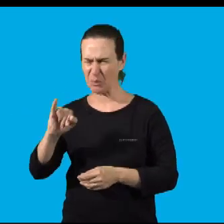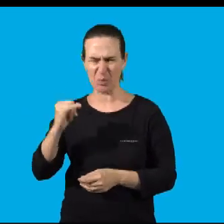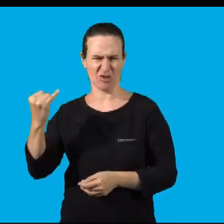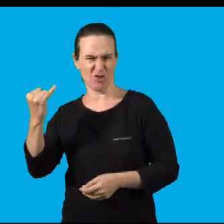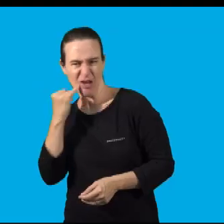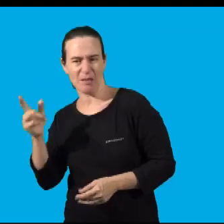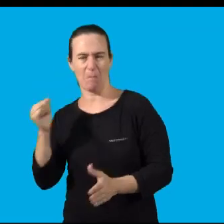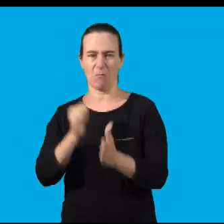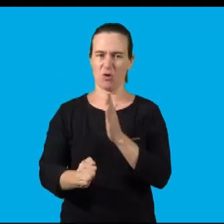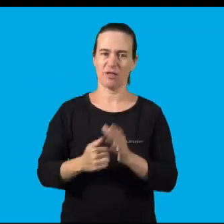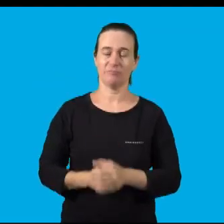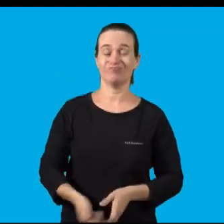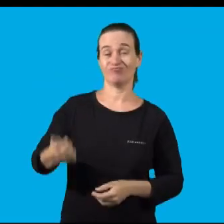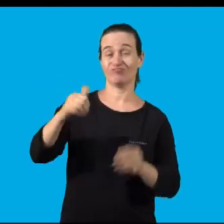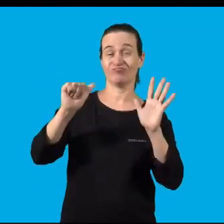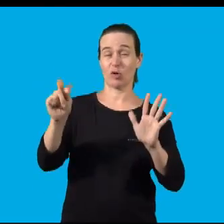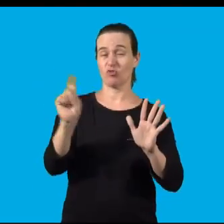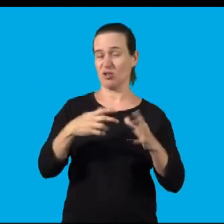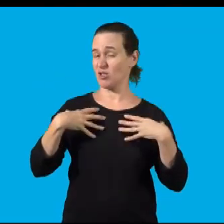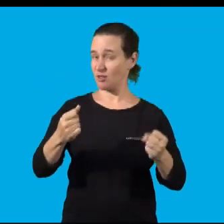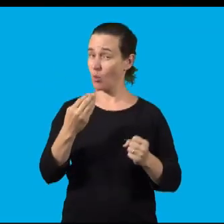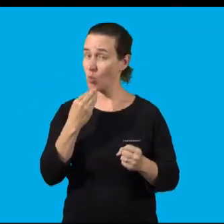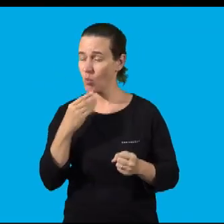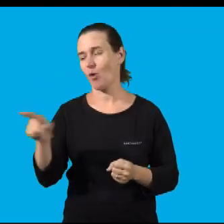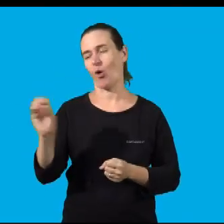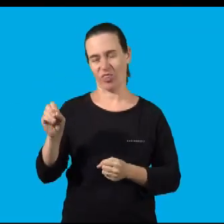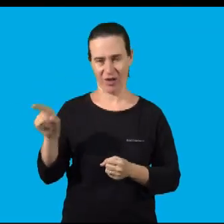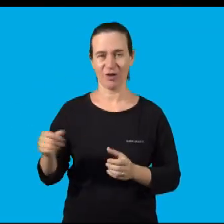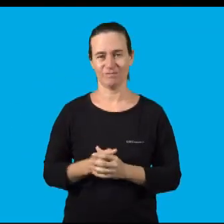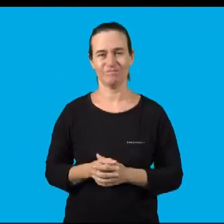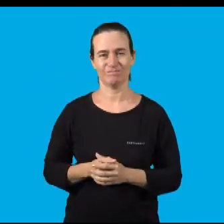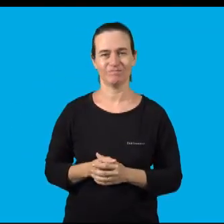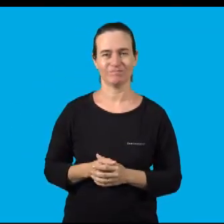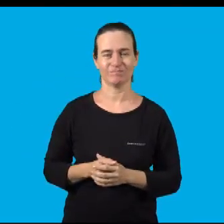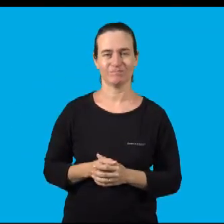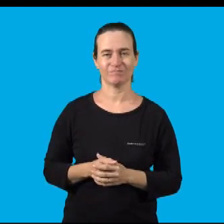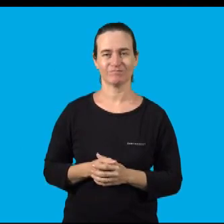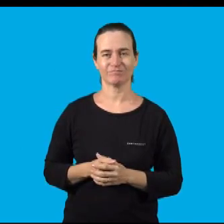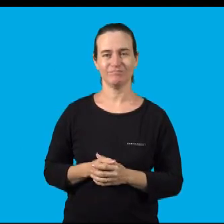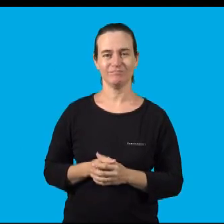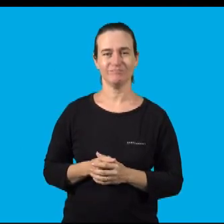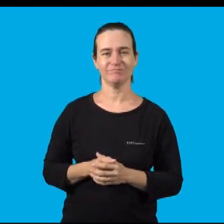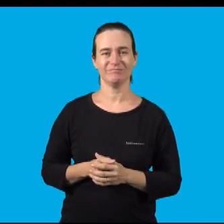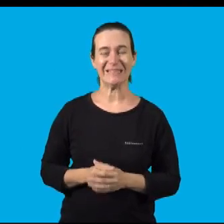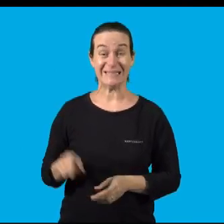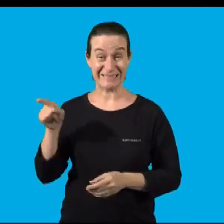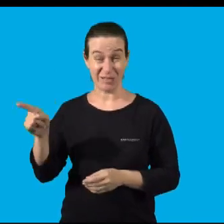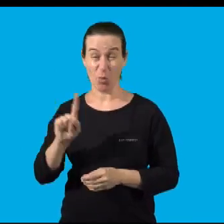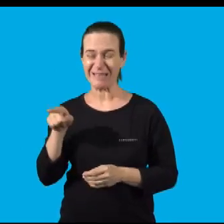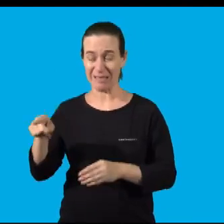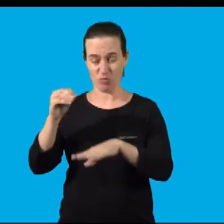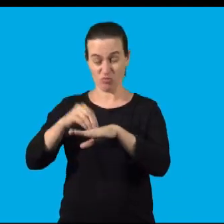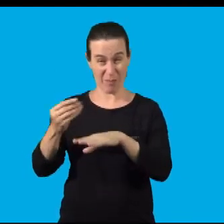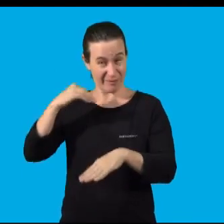destructive jealousy. The tragic hero is obviously Othello. His tragic flaw or his hamartia can be seen as